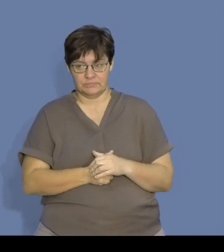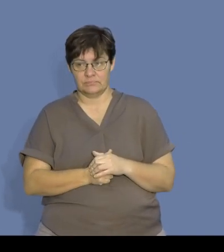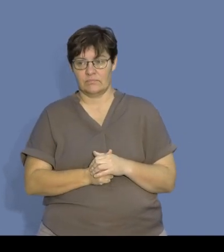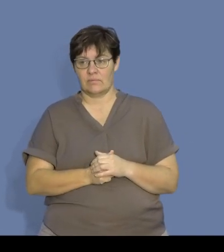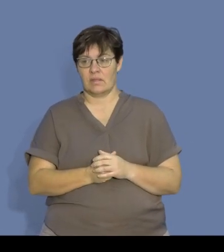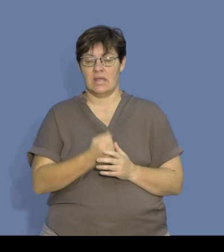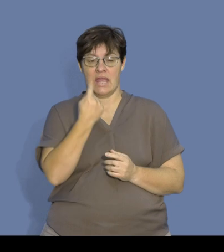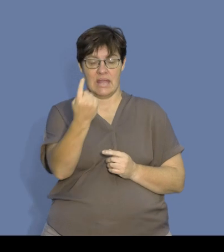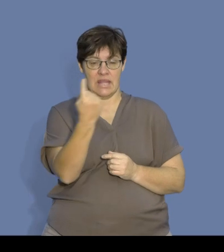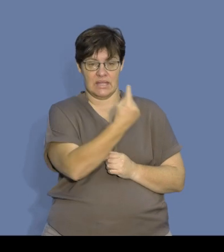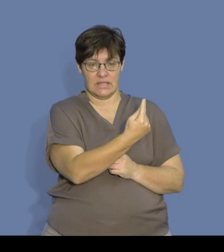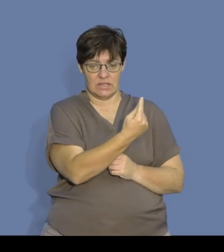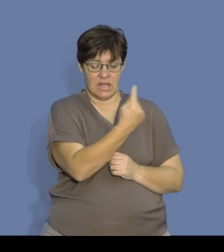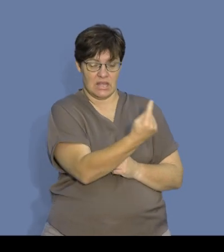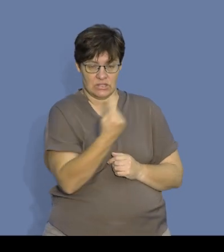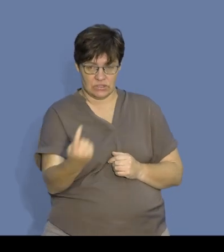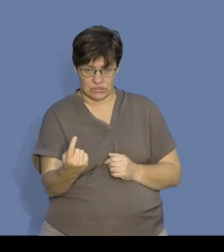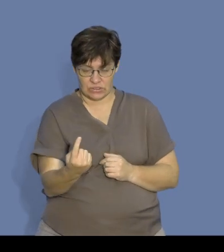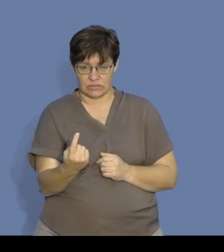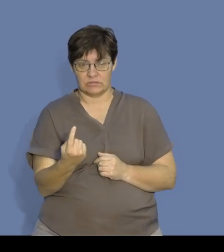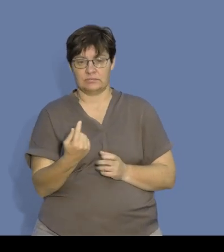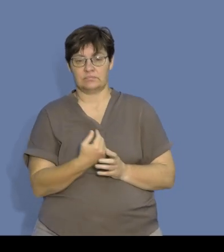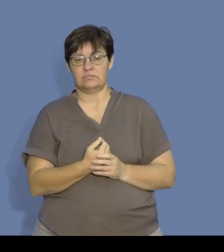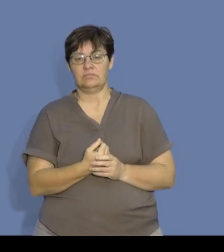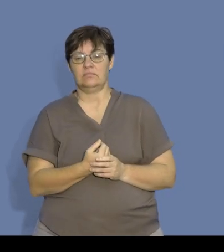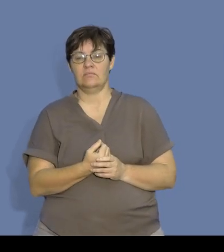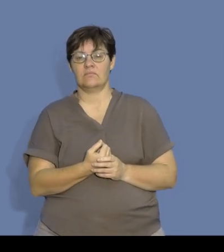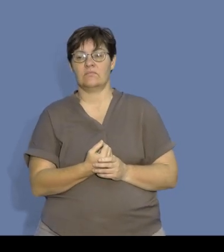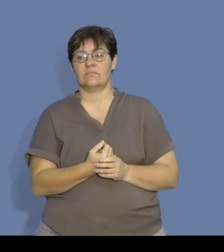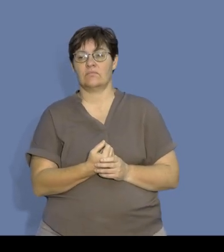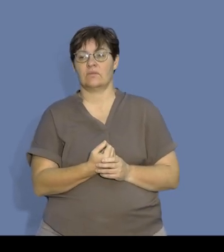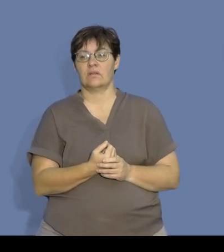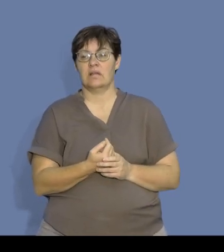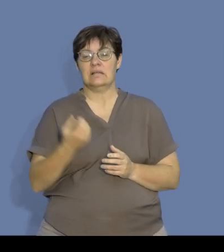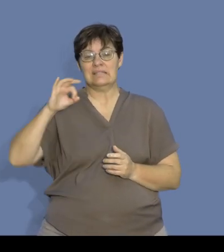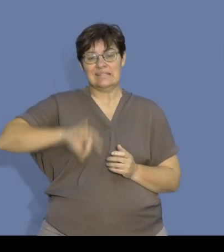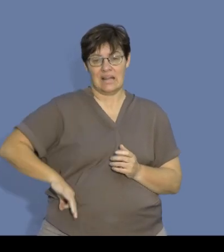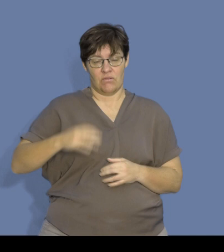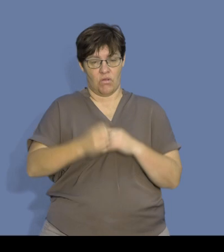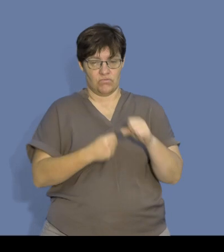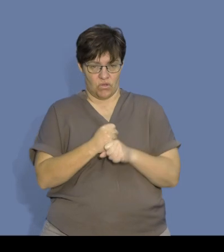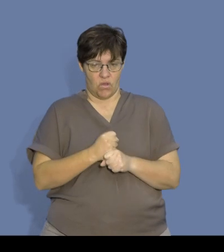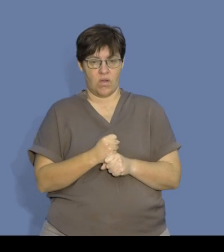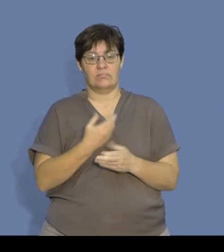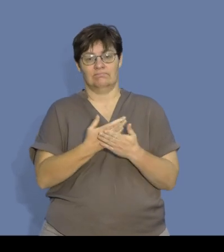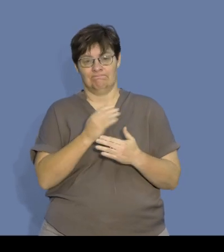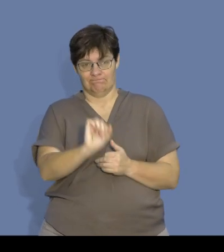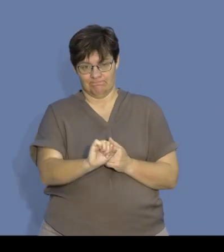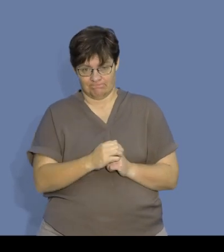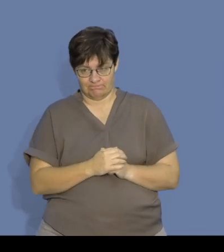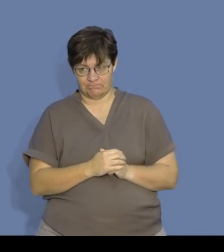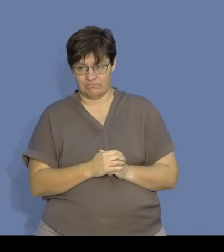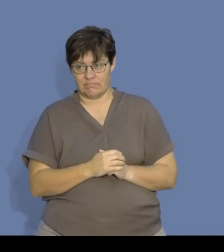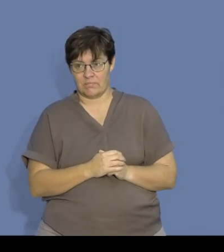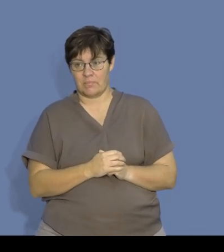remember, each partner is entitled to the annual salary. So let's start with